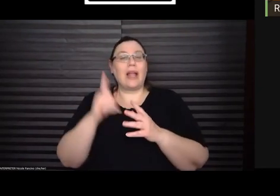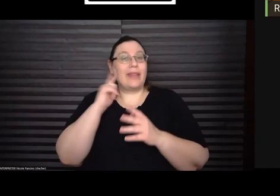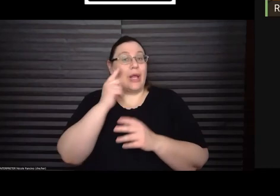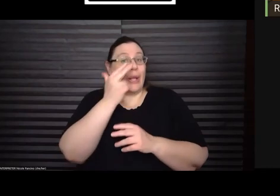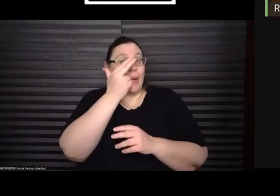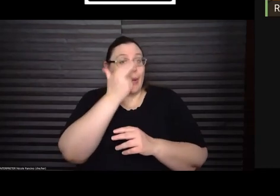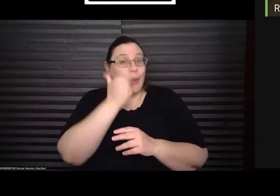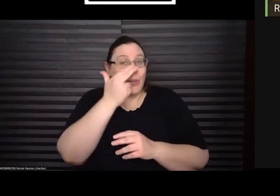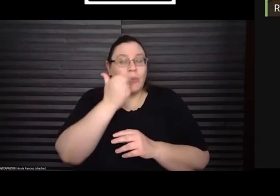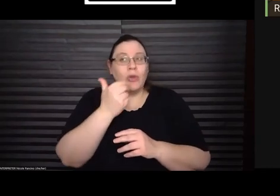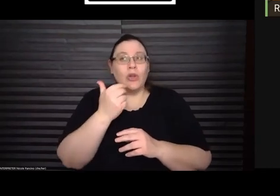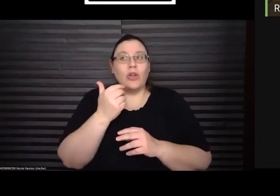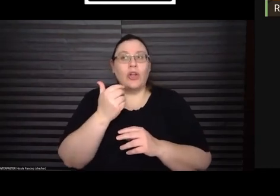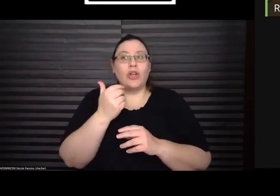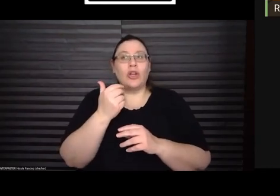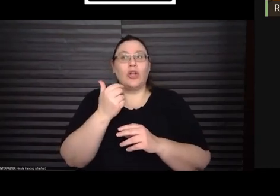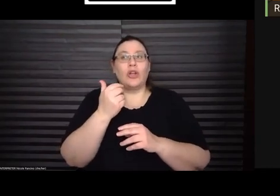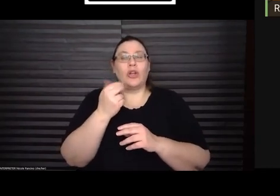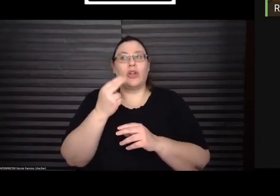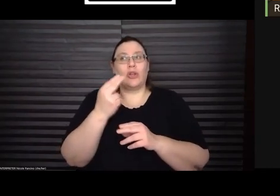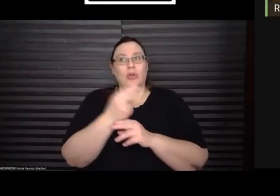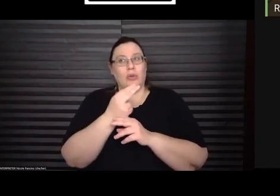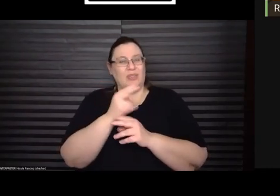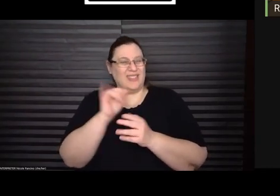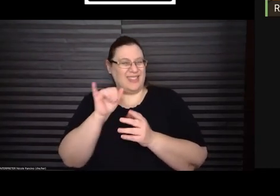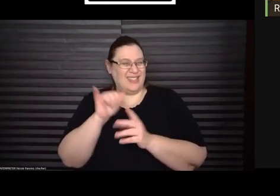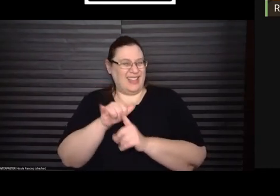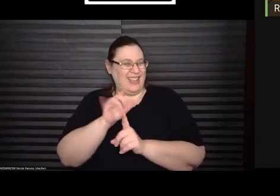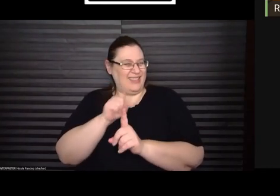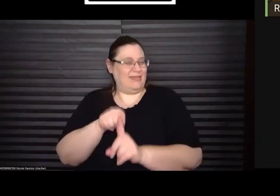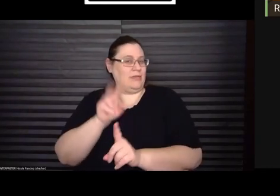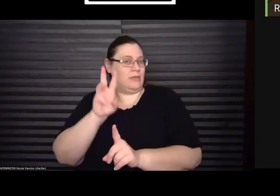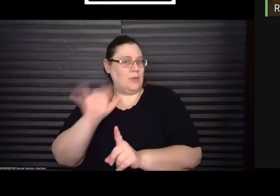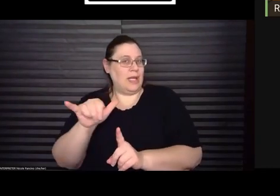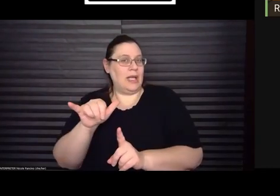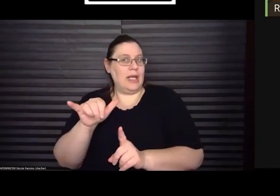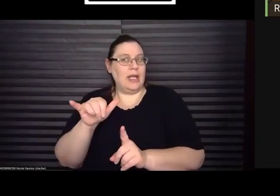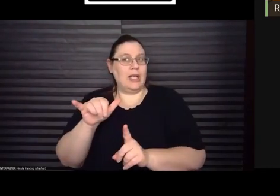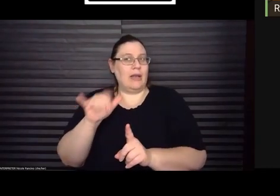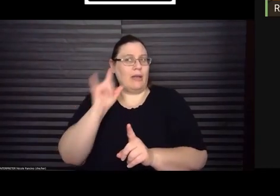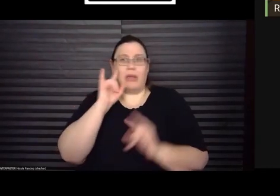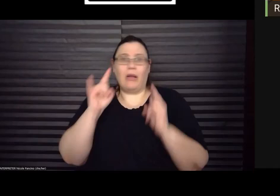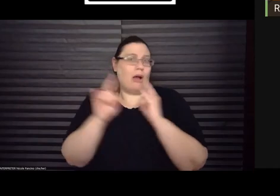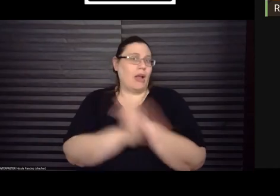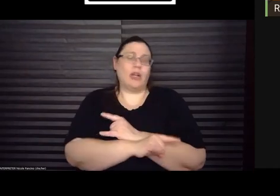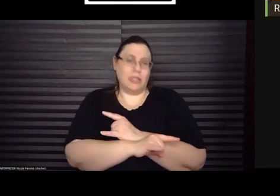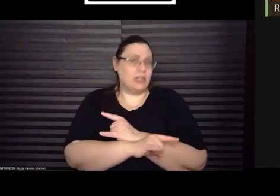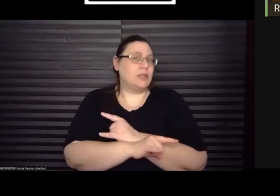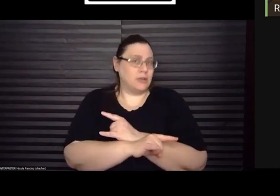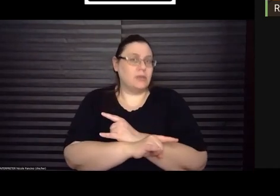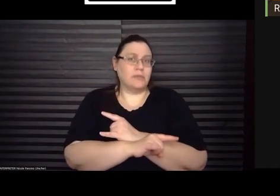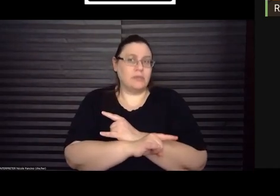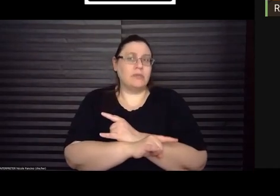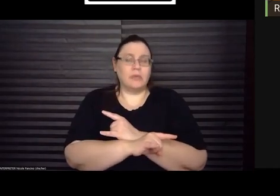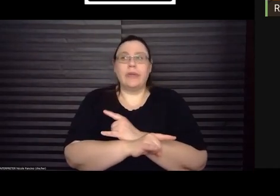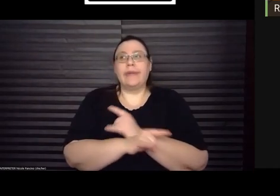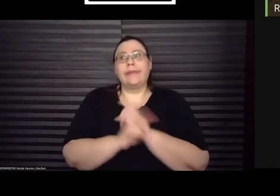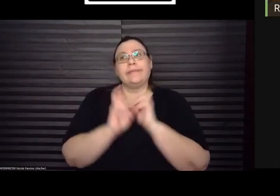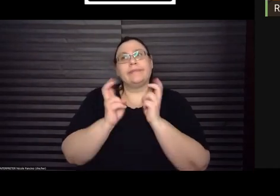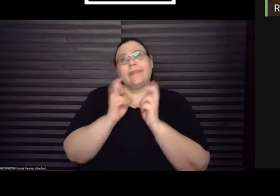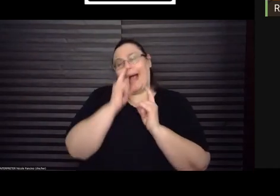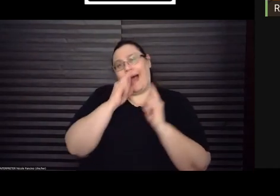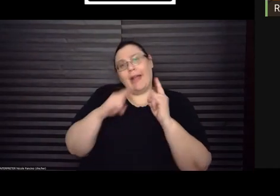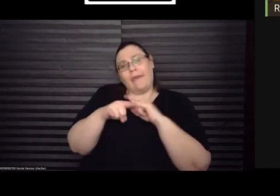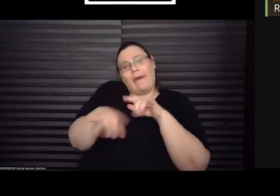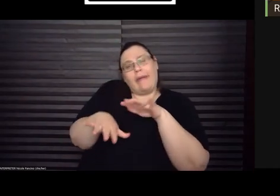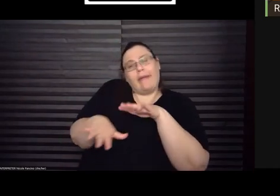know, humor used, you know, in that way, I think irony is exactly the, you know, it's kind of an